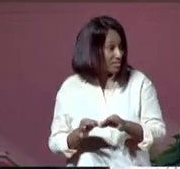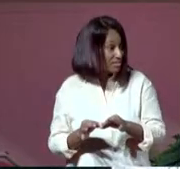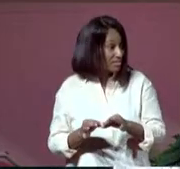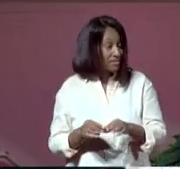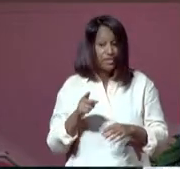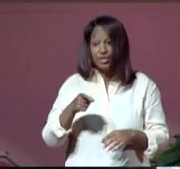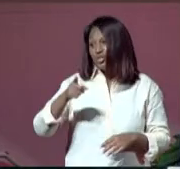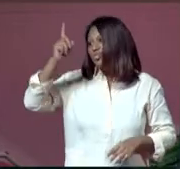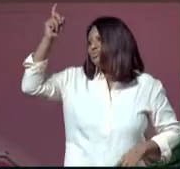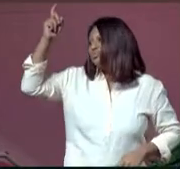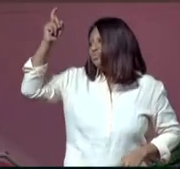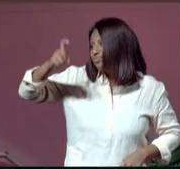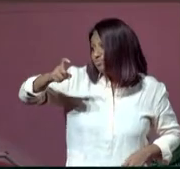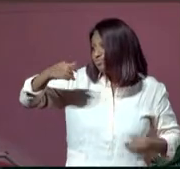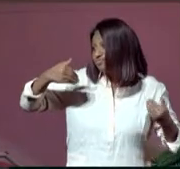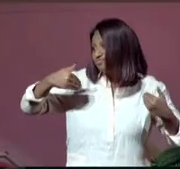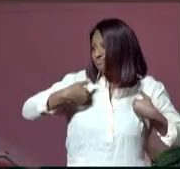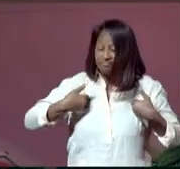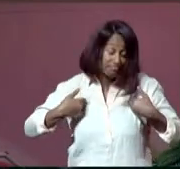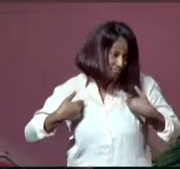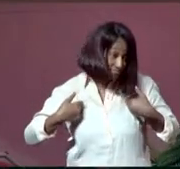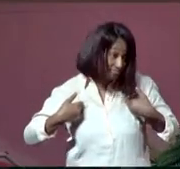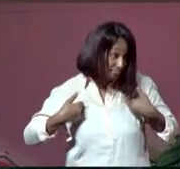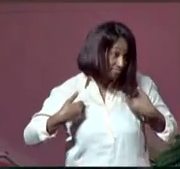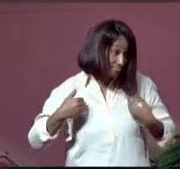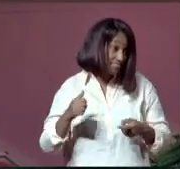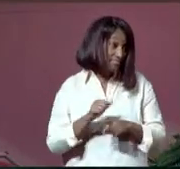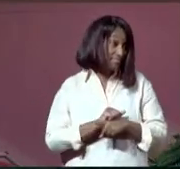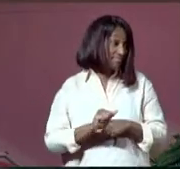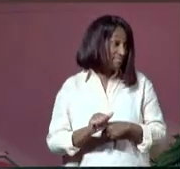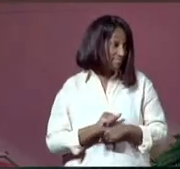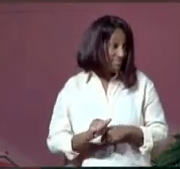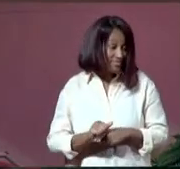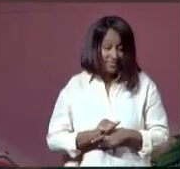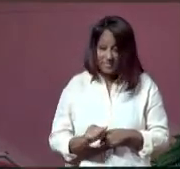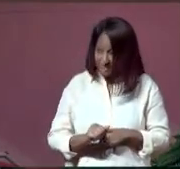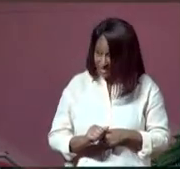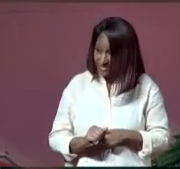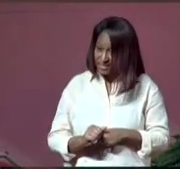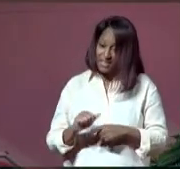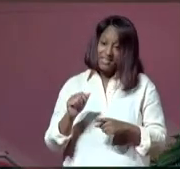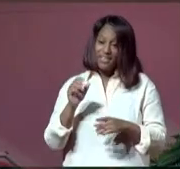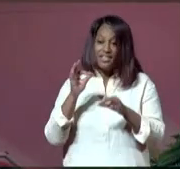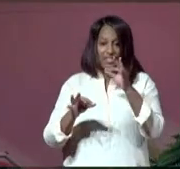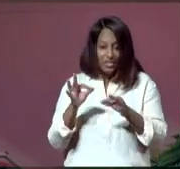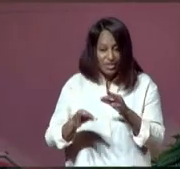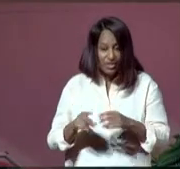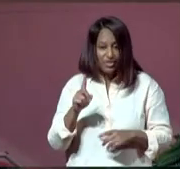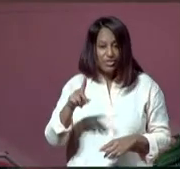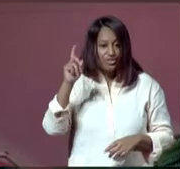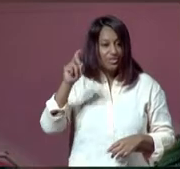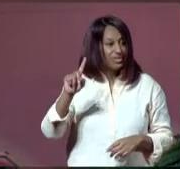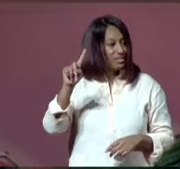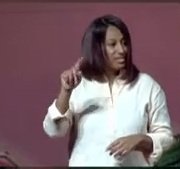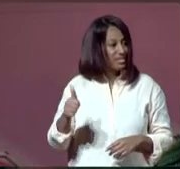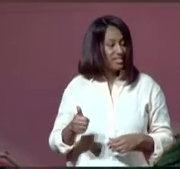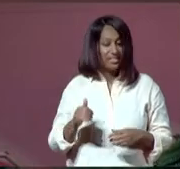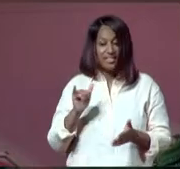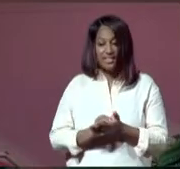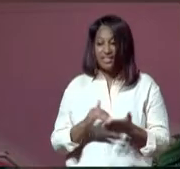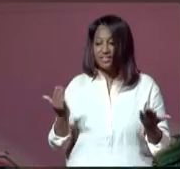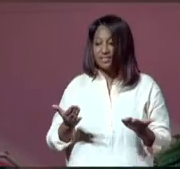You should have practiced the latter." You should have tithed. That's what Jesus